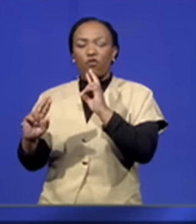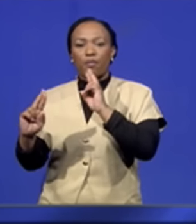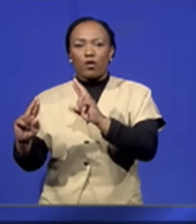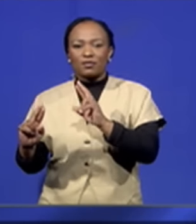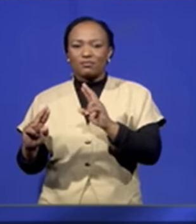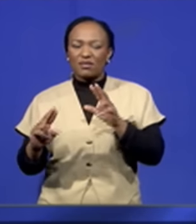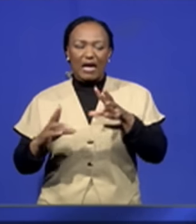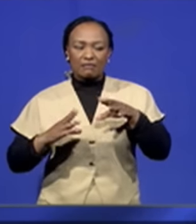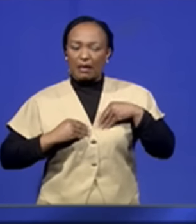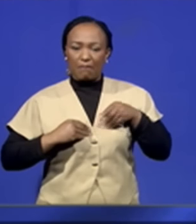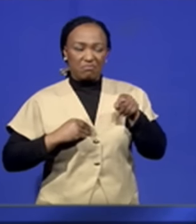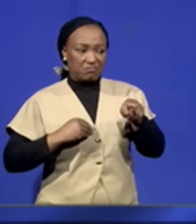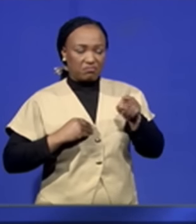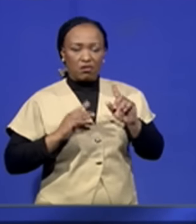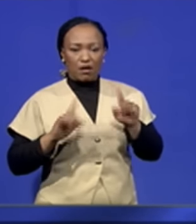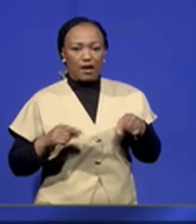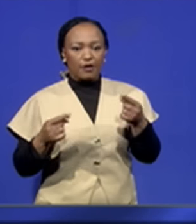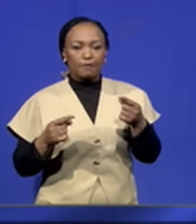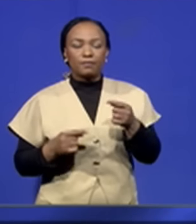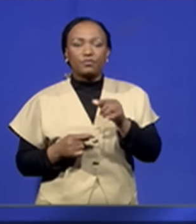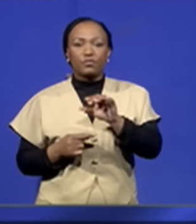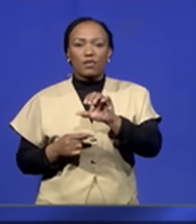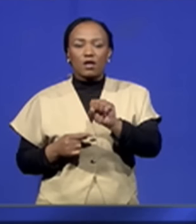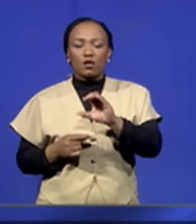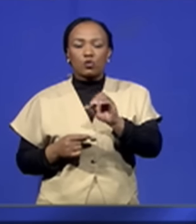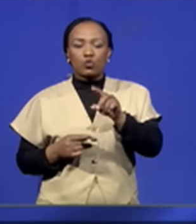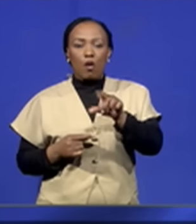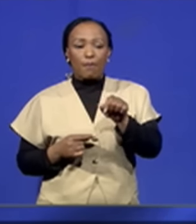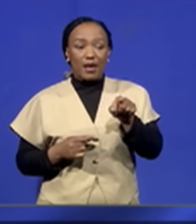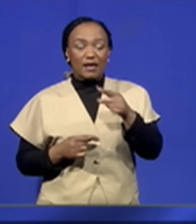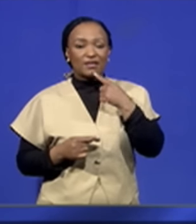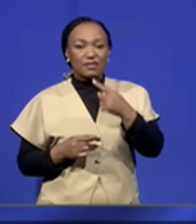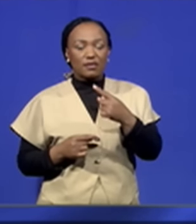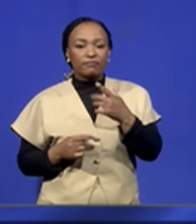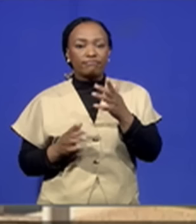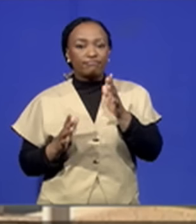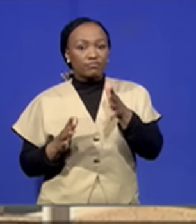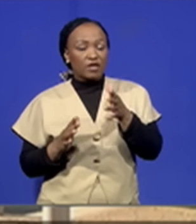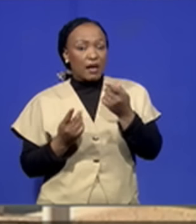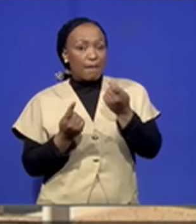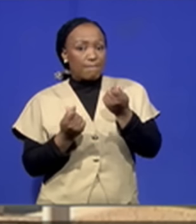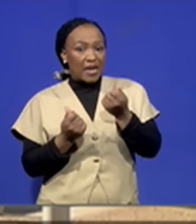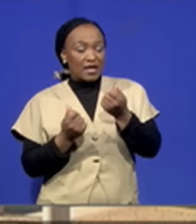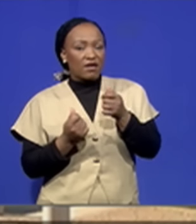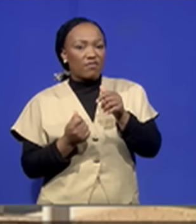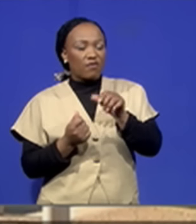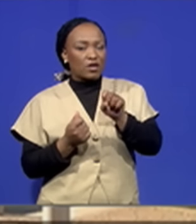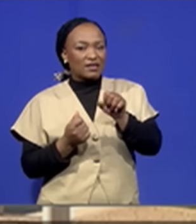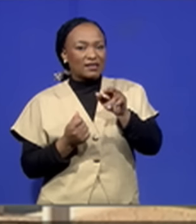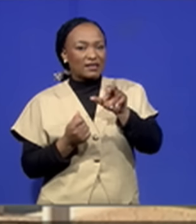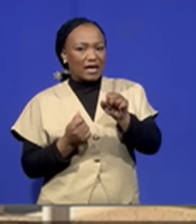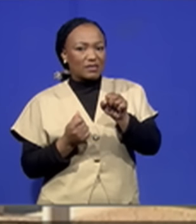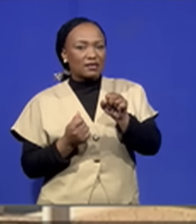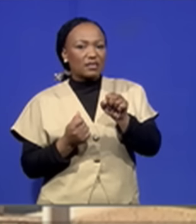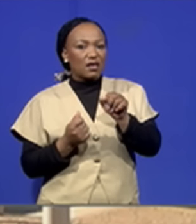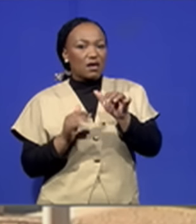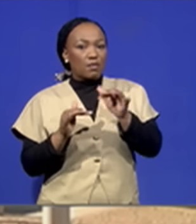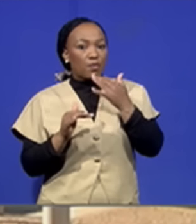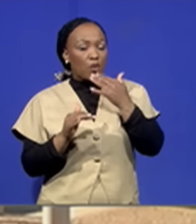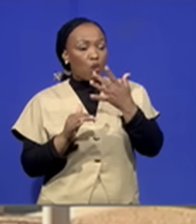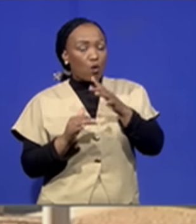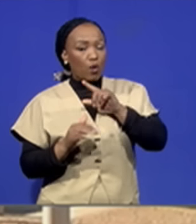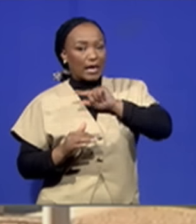tolerated. Scopa ya re tla tsitsinya gareng ga tse dingwe gore madi a ba duela lekgetho a tsewe mo go ba ba bonweng